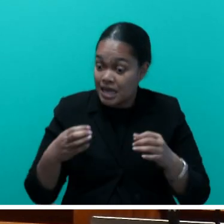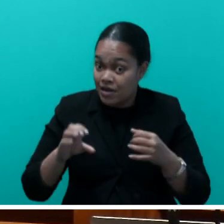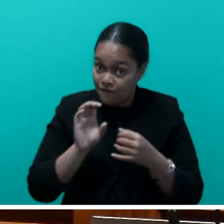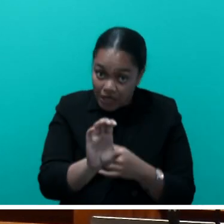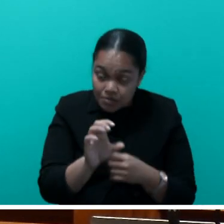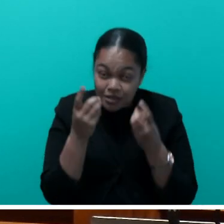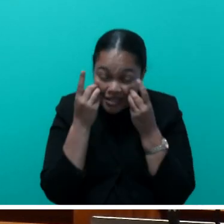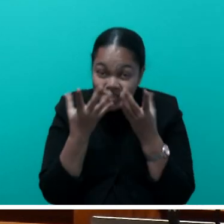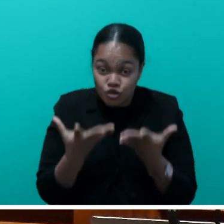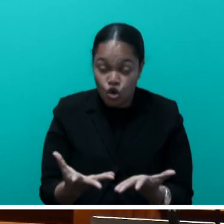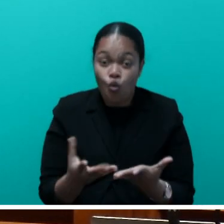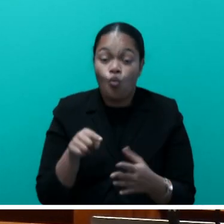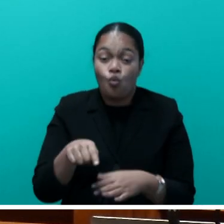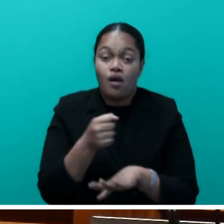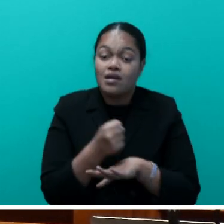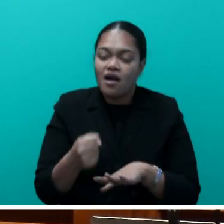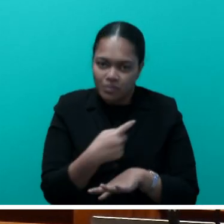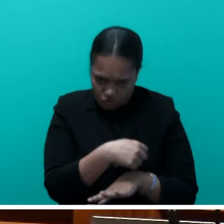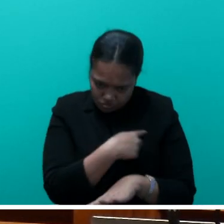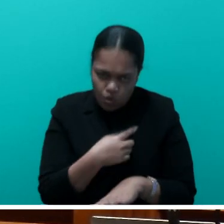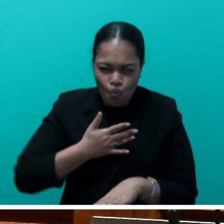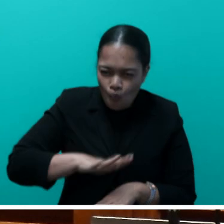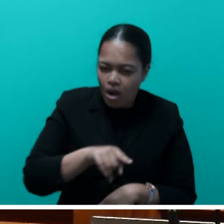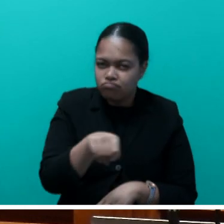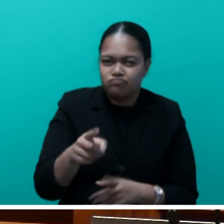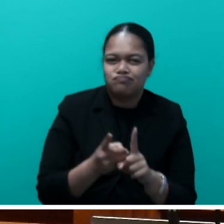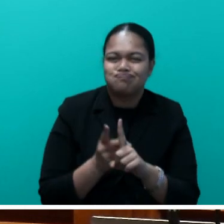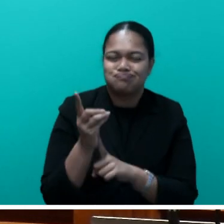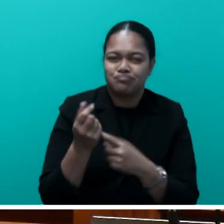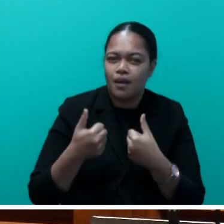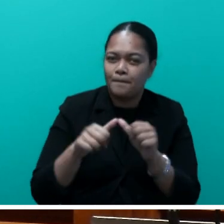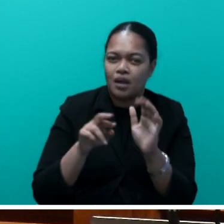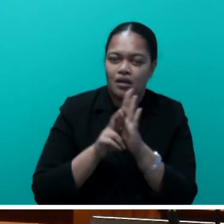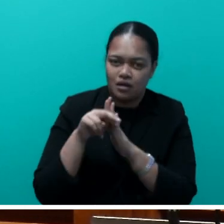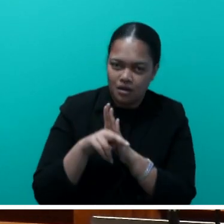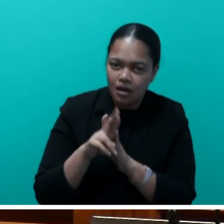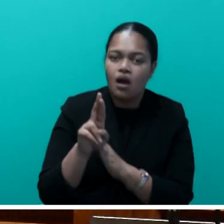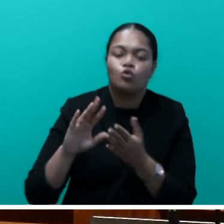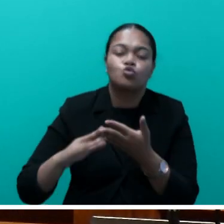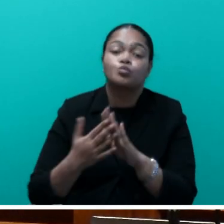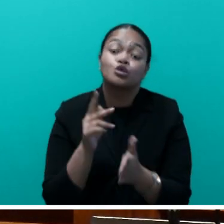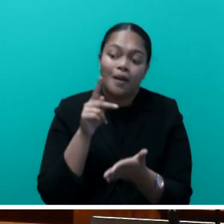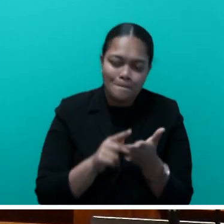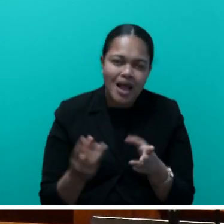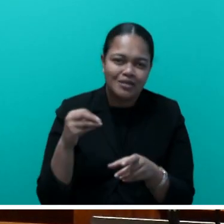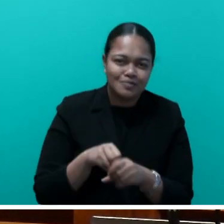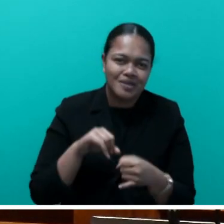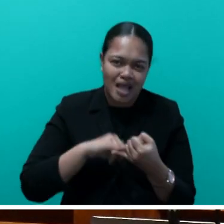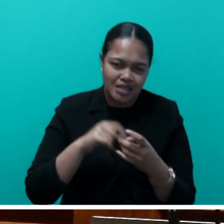demonstrates government's commitment to progress with developing resilient rural communities as part of SDG